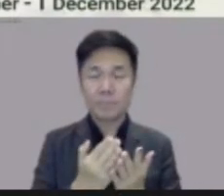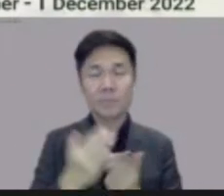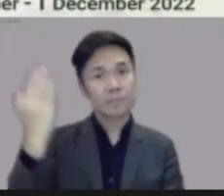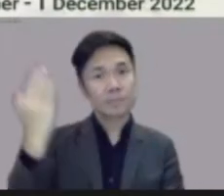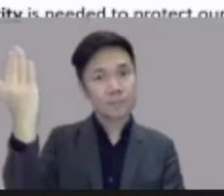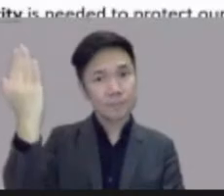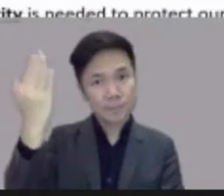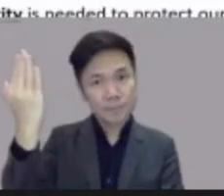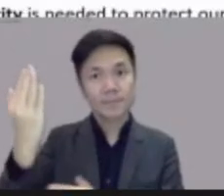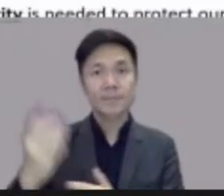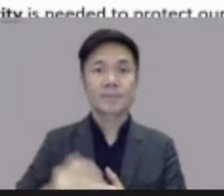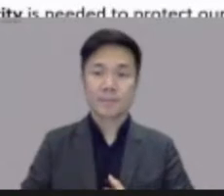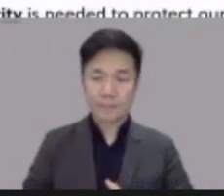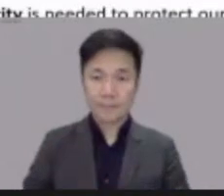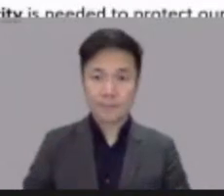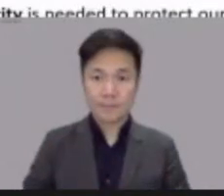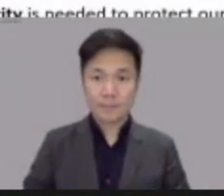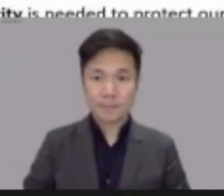meeting